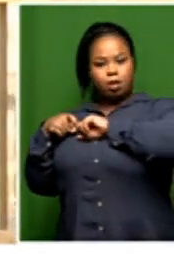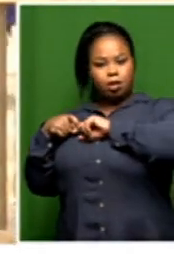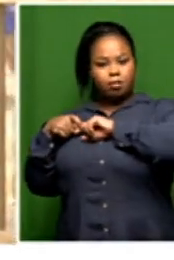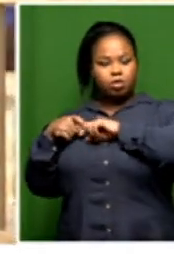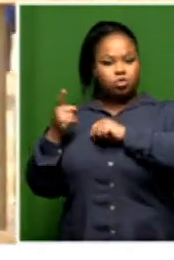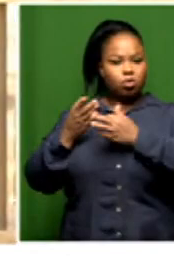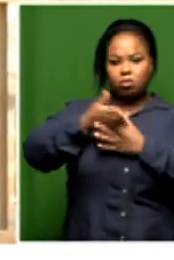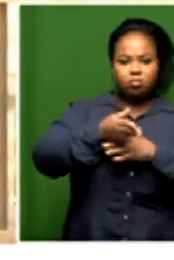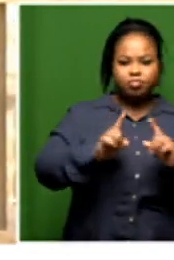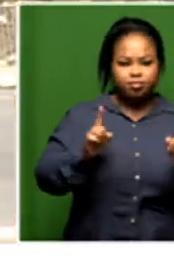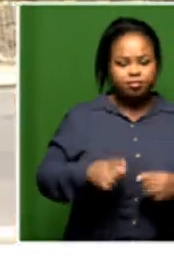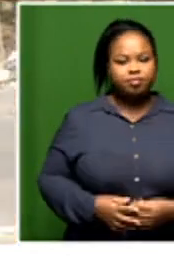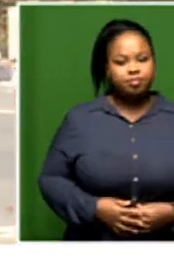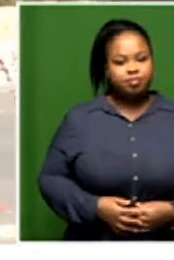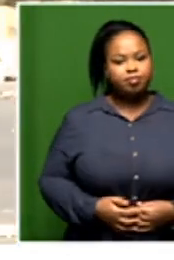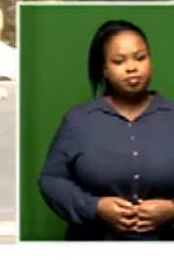not to intervene.